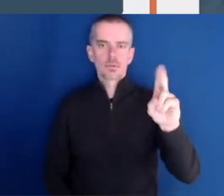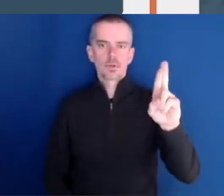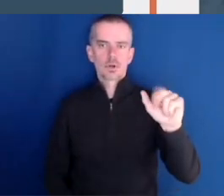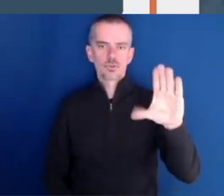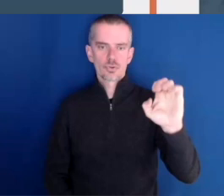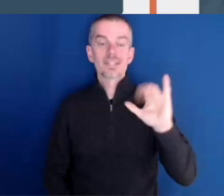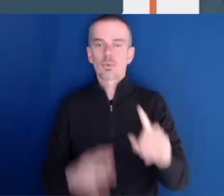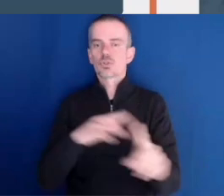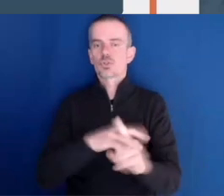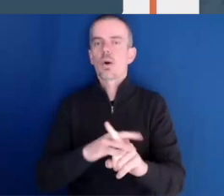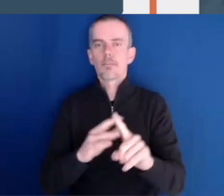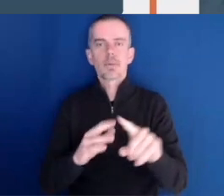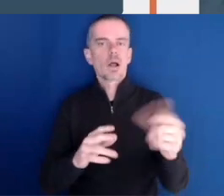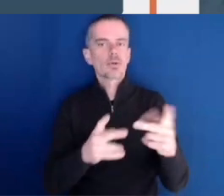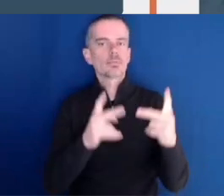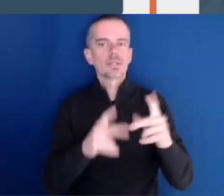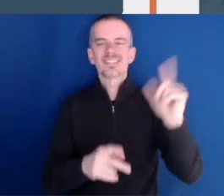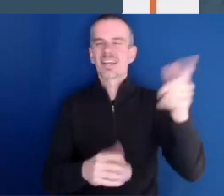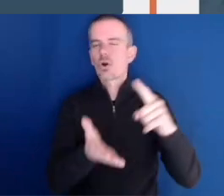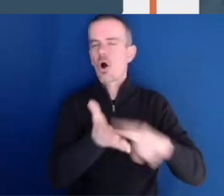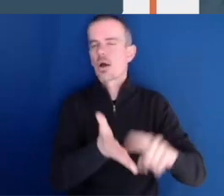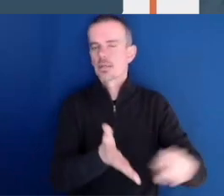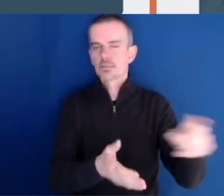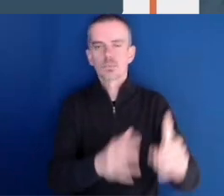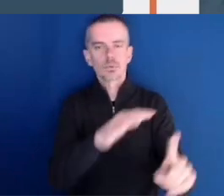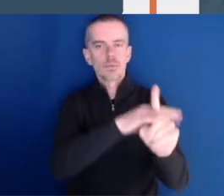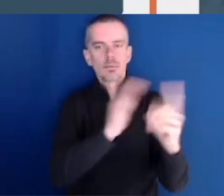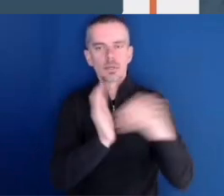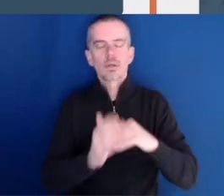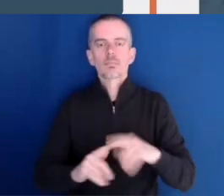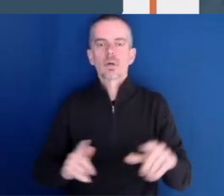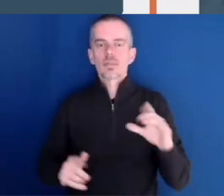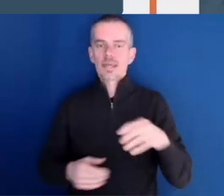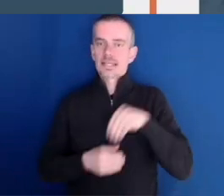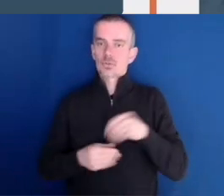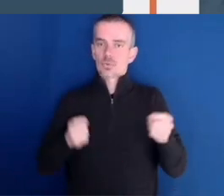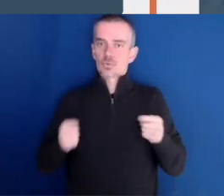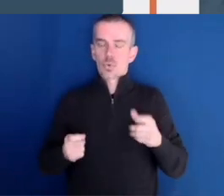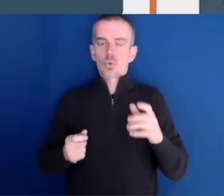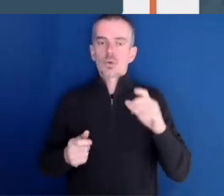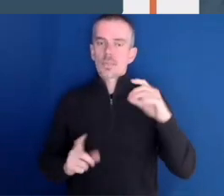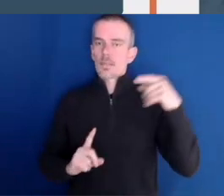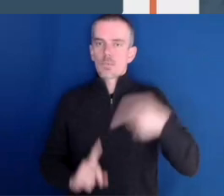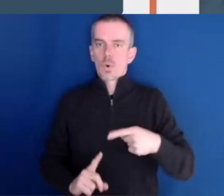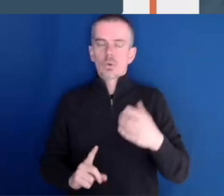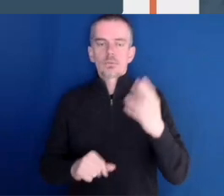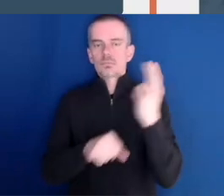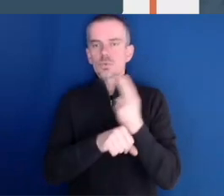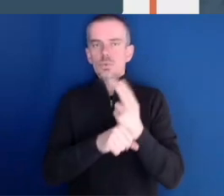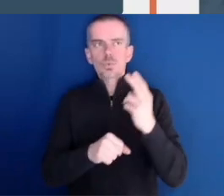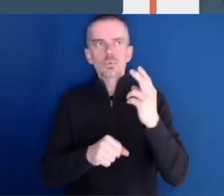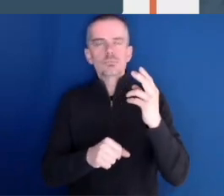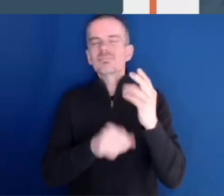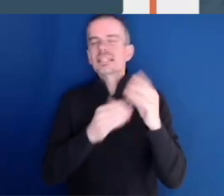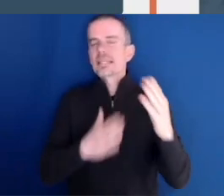about audits. We'll cover that a bit later, but basically where these internal controls are being used by leadership